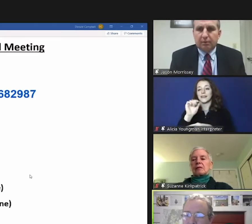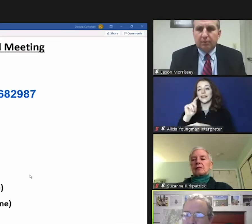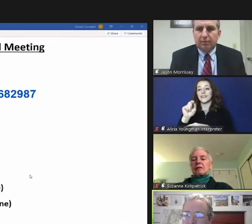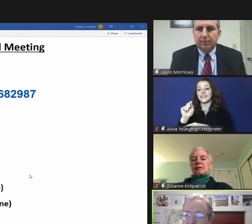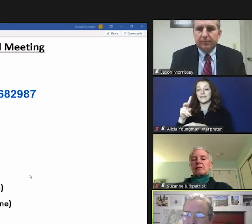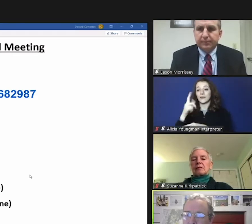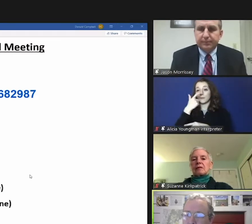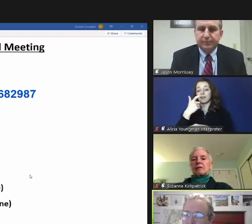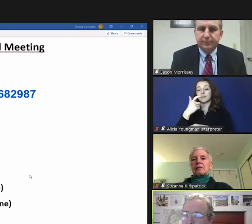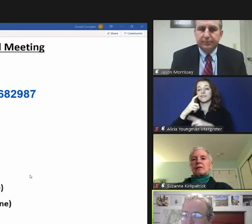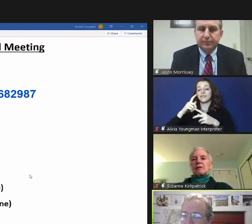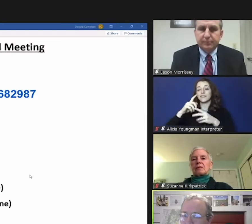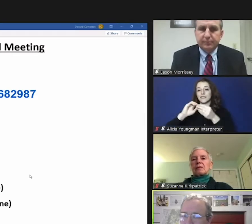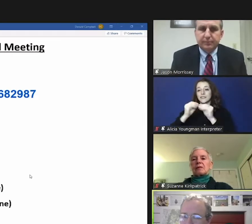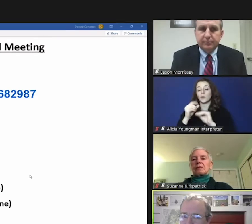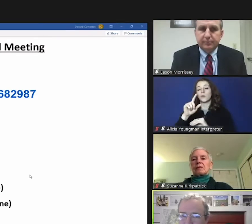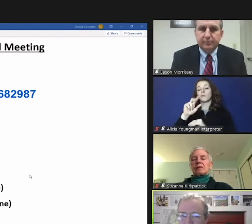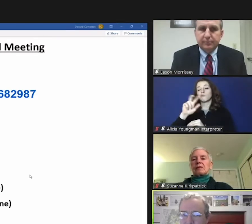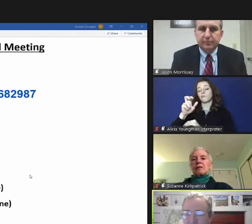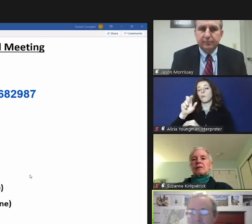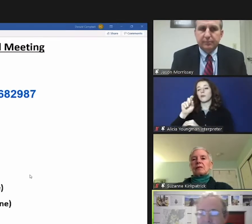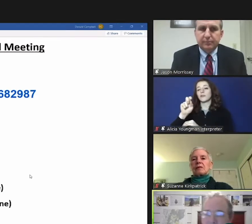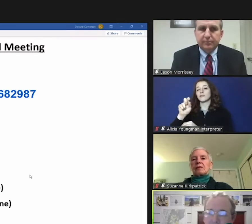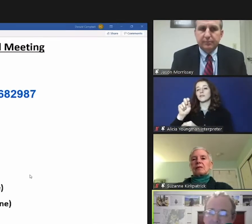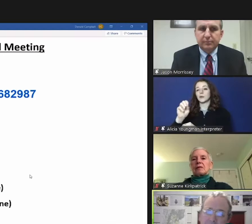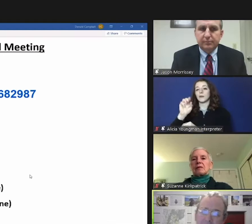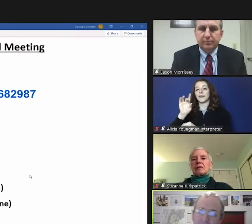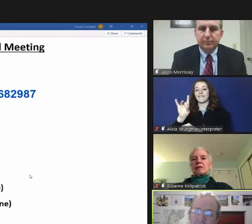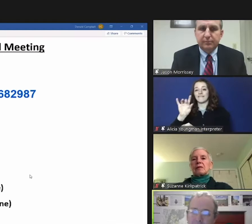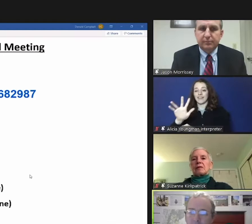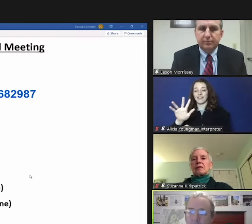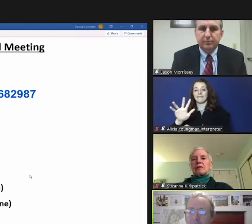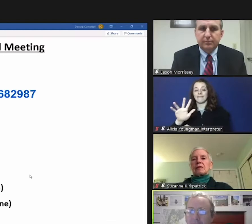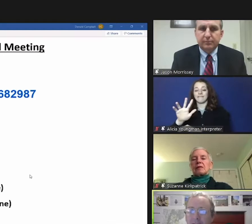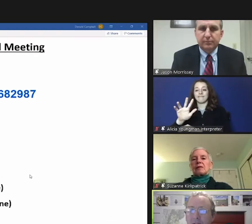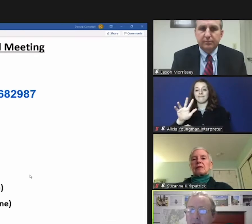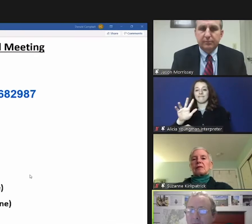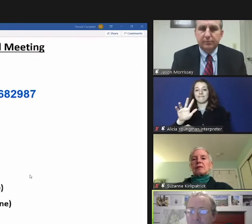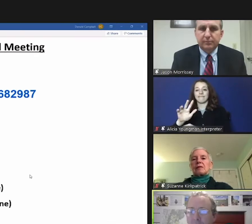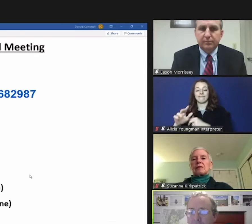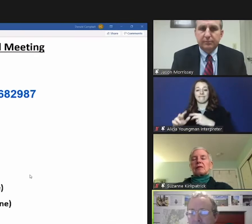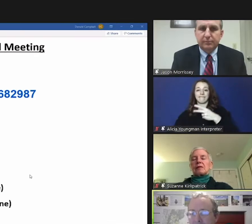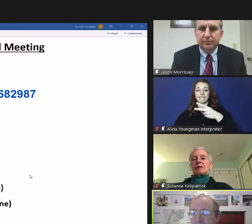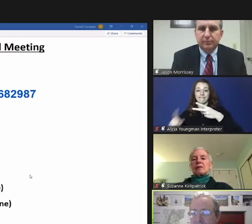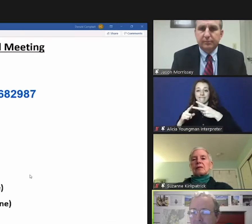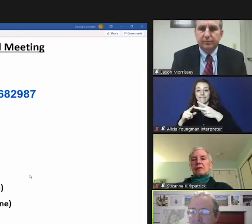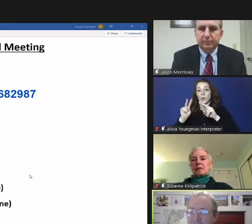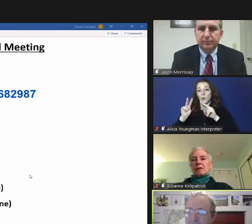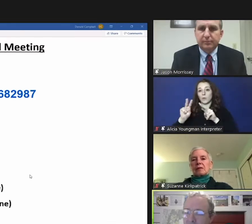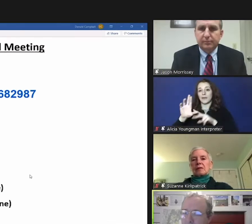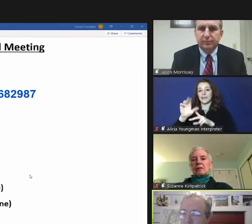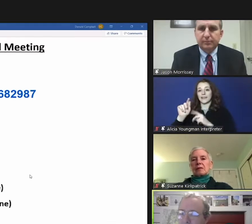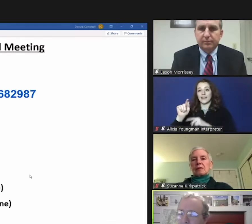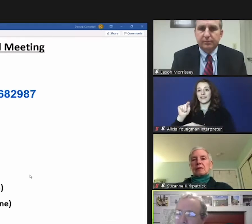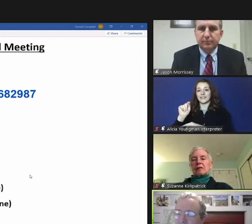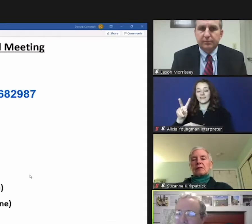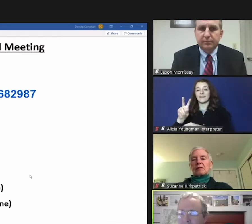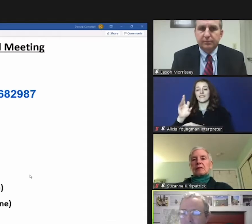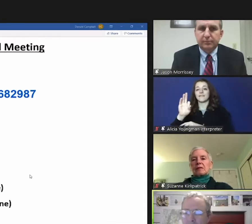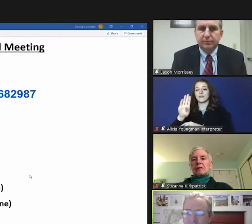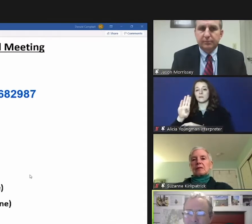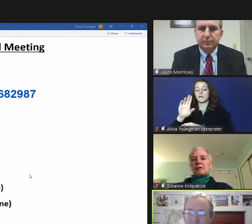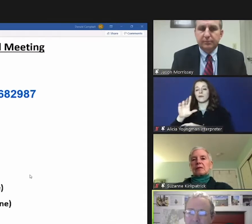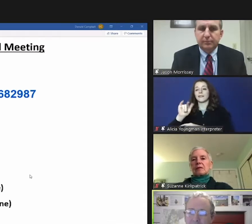on channel 1085. The second way is to view it on CAT TV Facebook